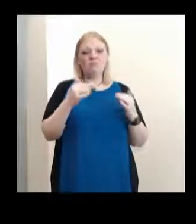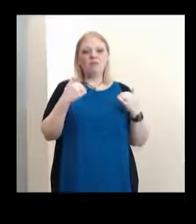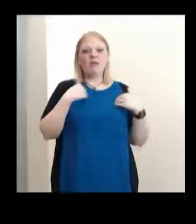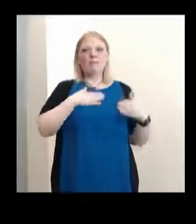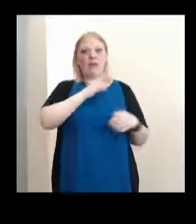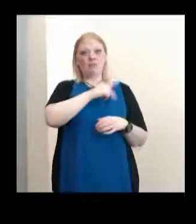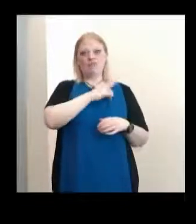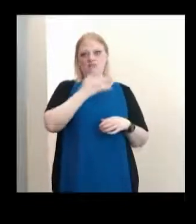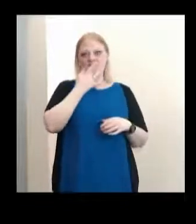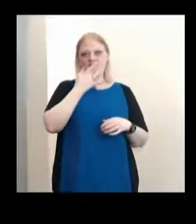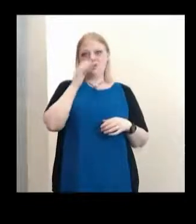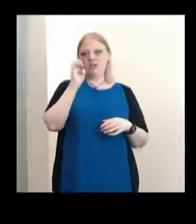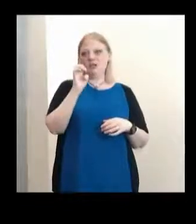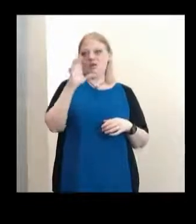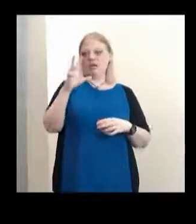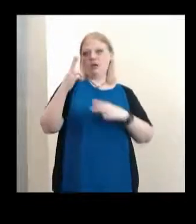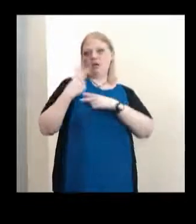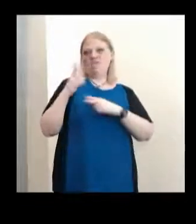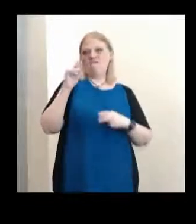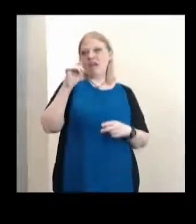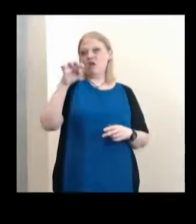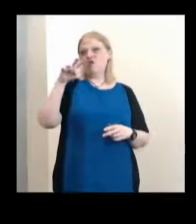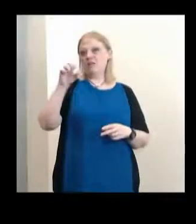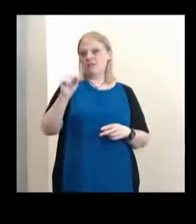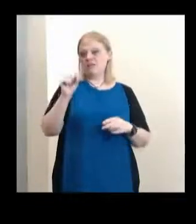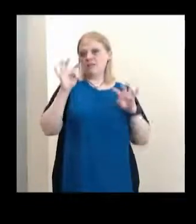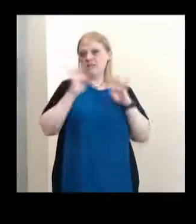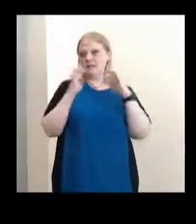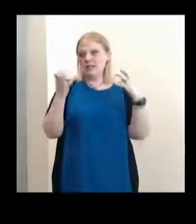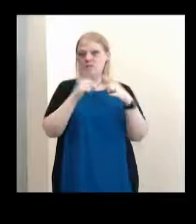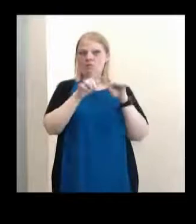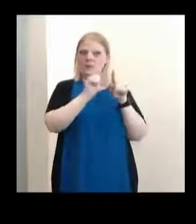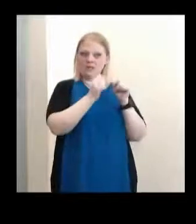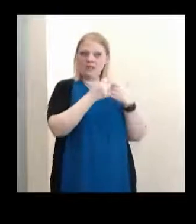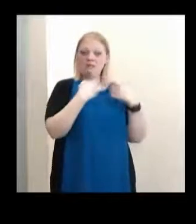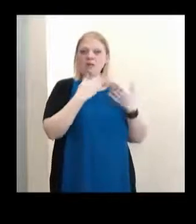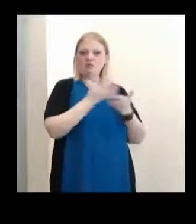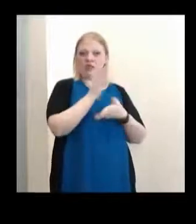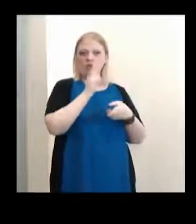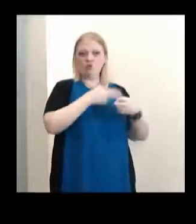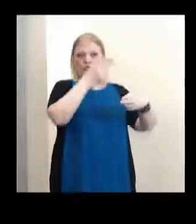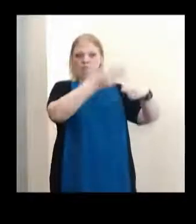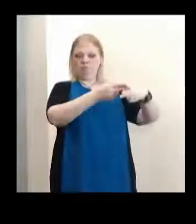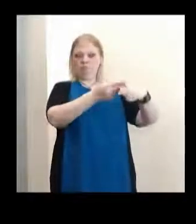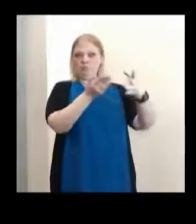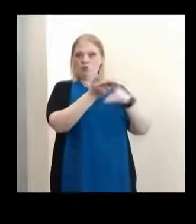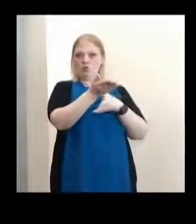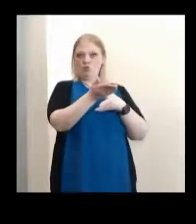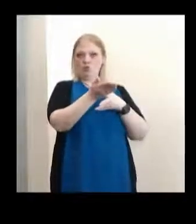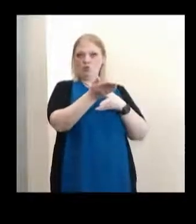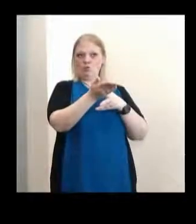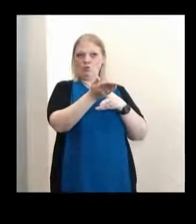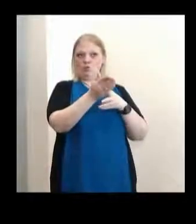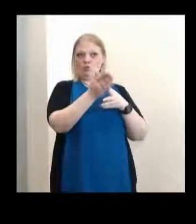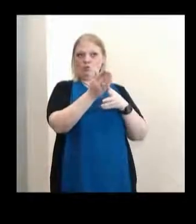favorite, which would have been Erie County Veterans Stadium, but the team does have the right to name the stadium as it is through the remainder of this lease. What happens